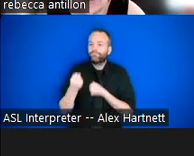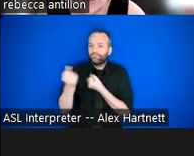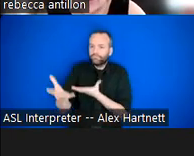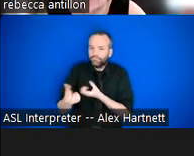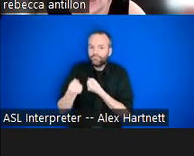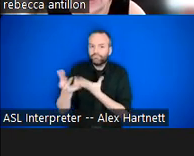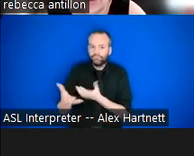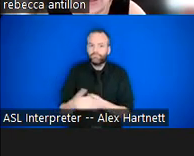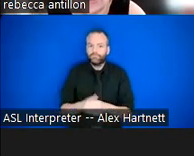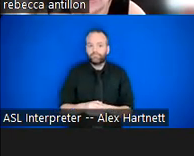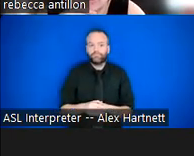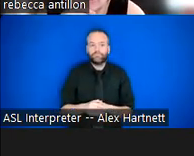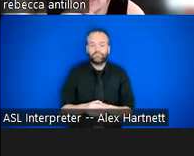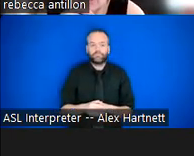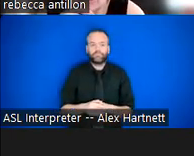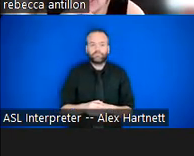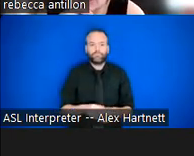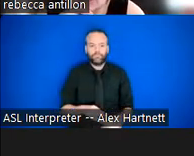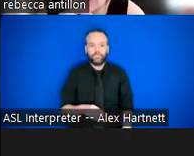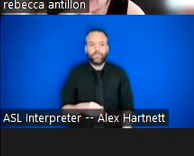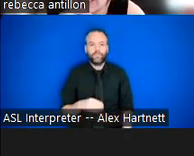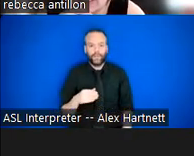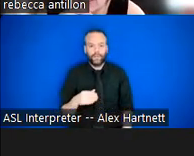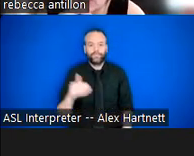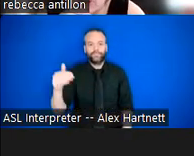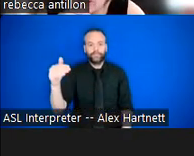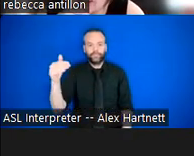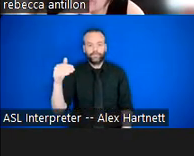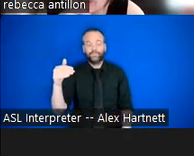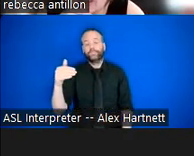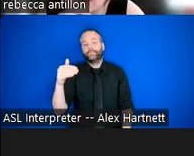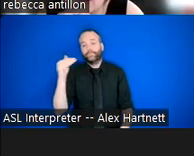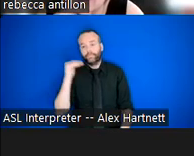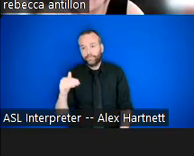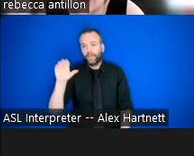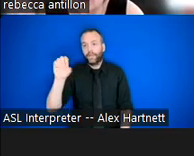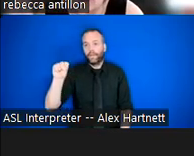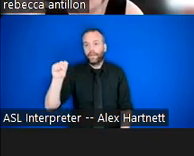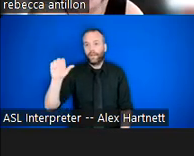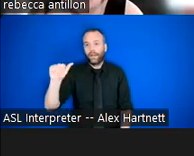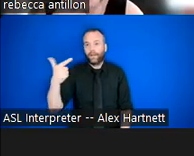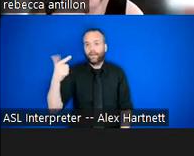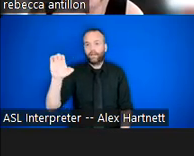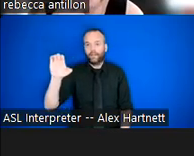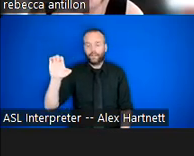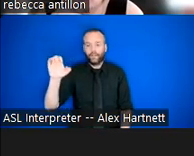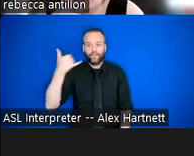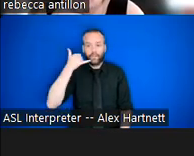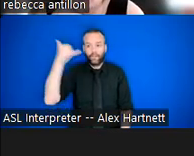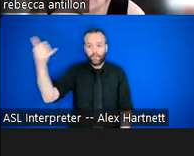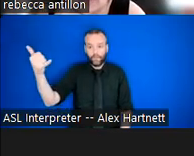do have as well the SAGE LGBT Elder Hotline. This is a free resource that connects